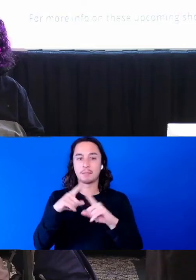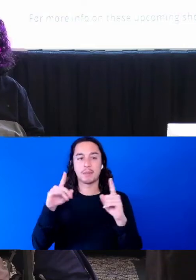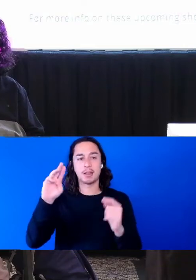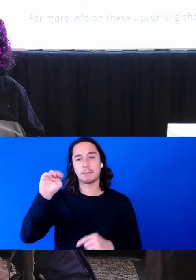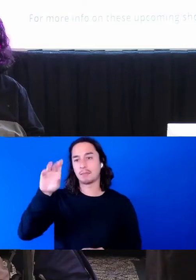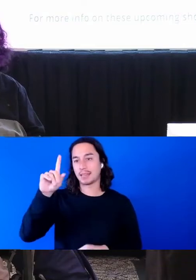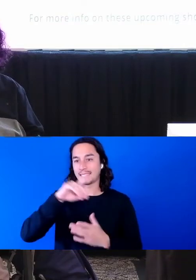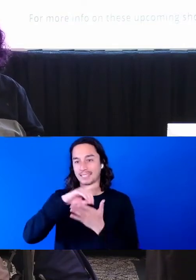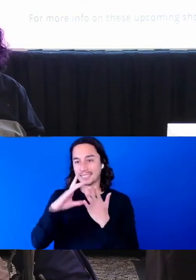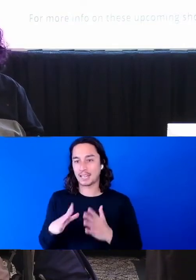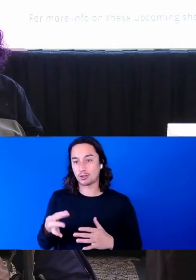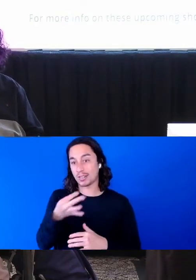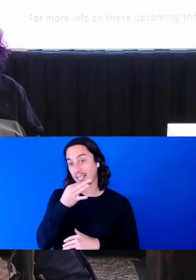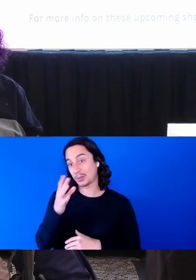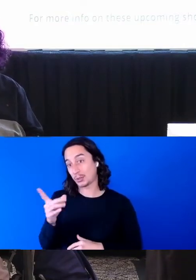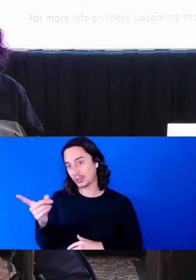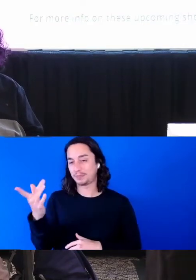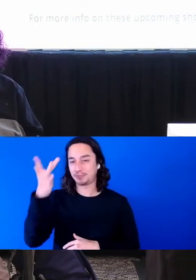Again, expert, leader.